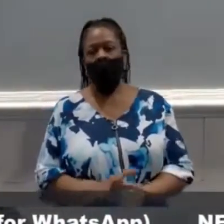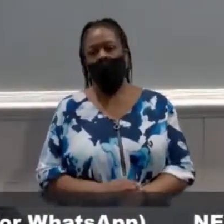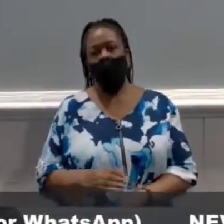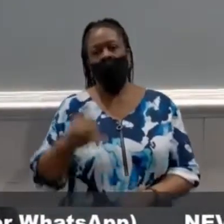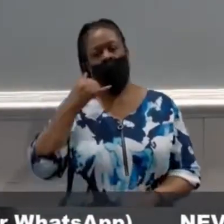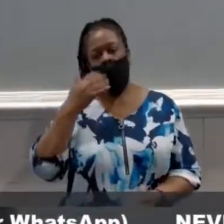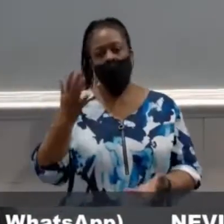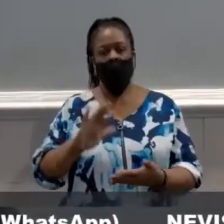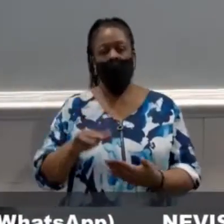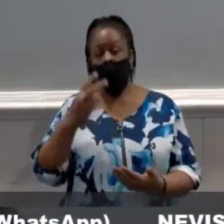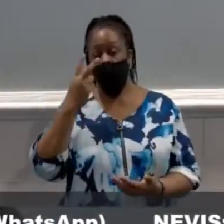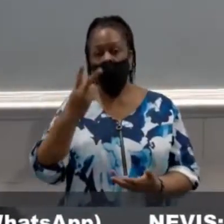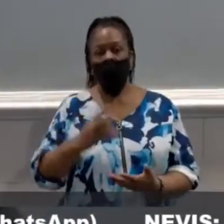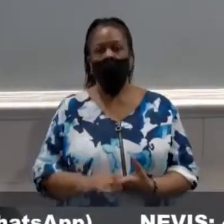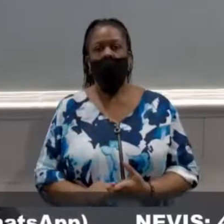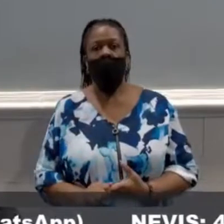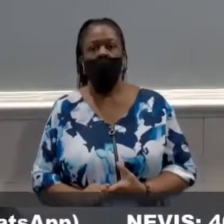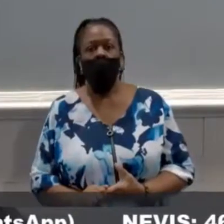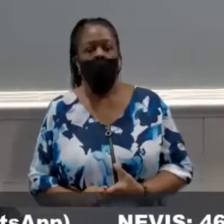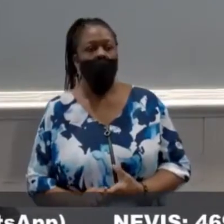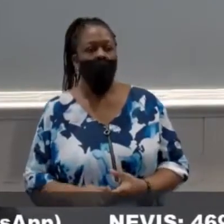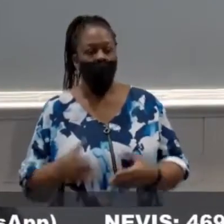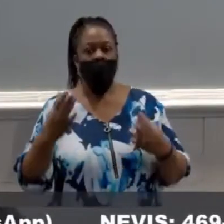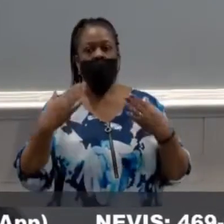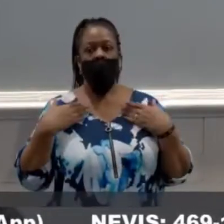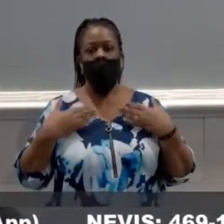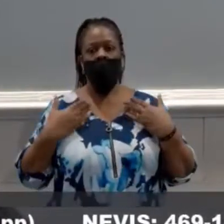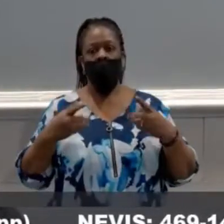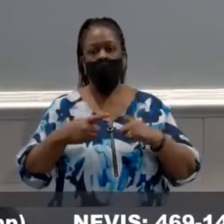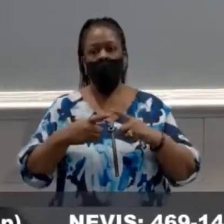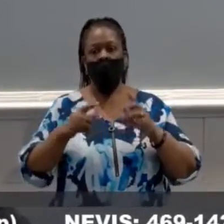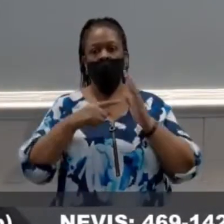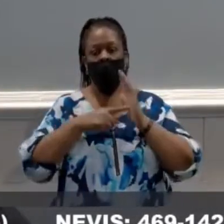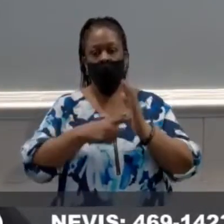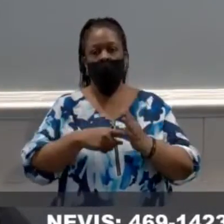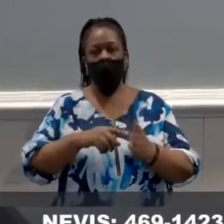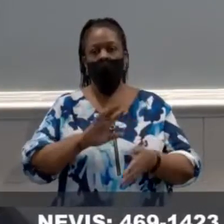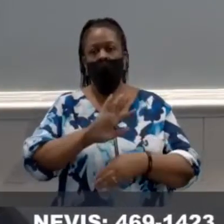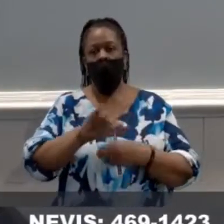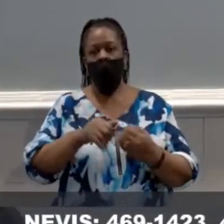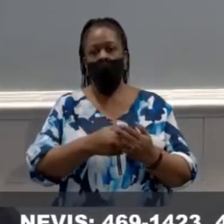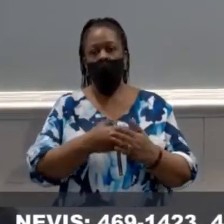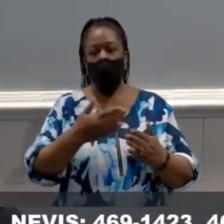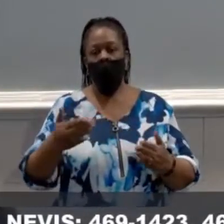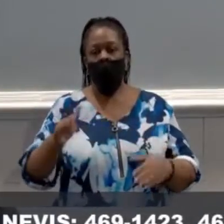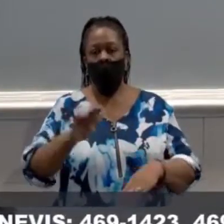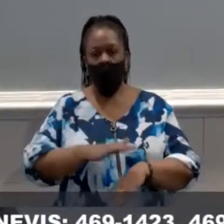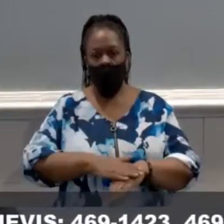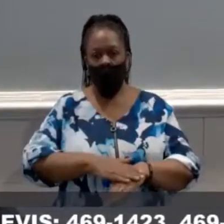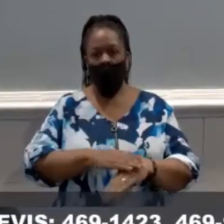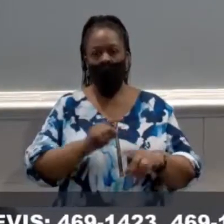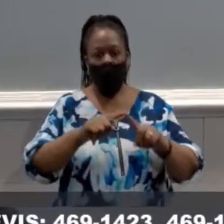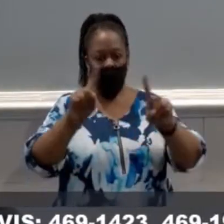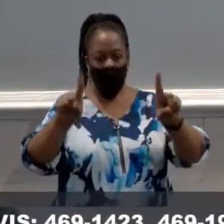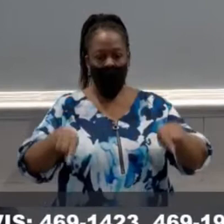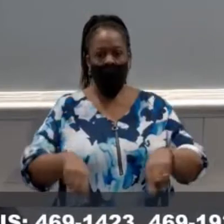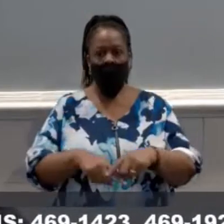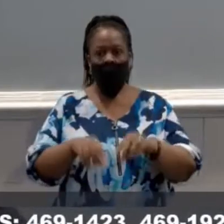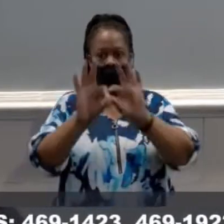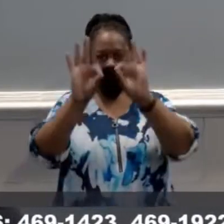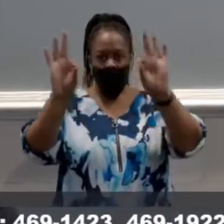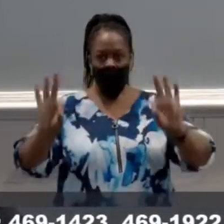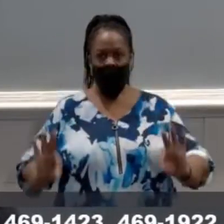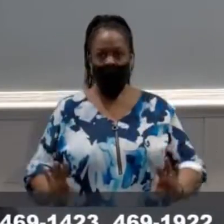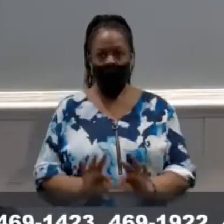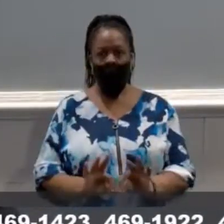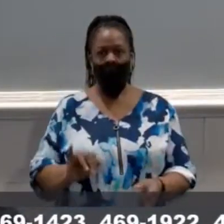gives me great pleasure to present to you the online travel form. Let me